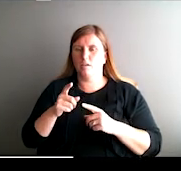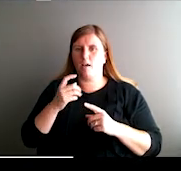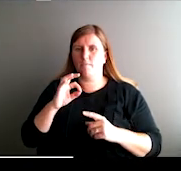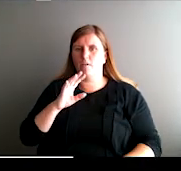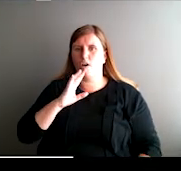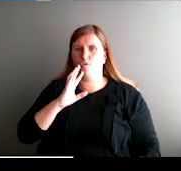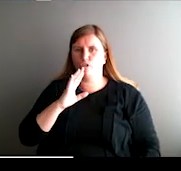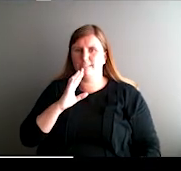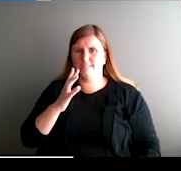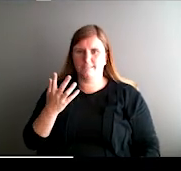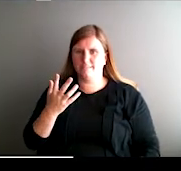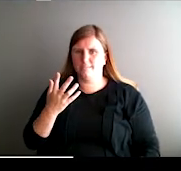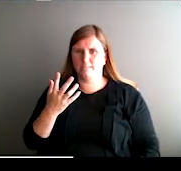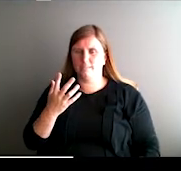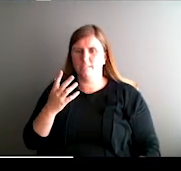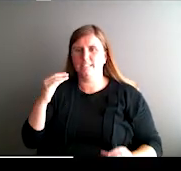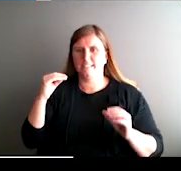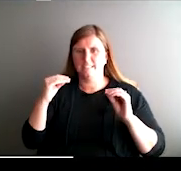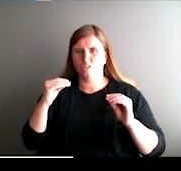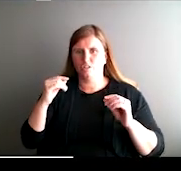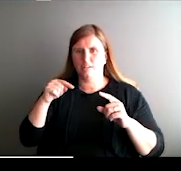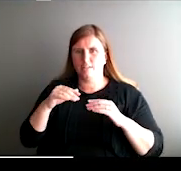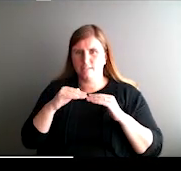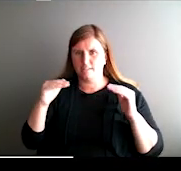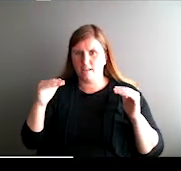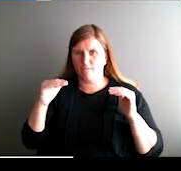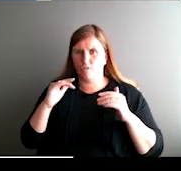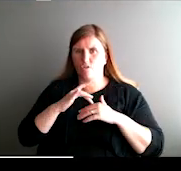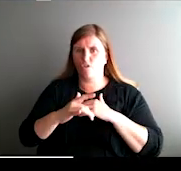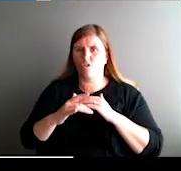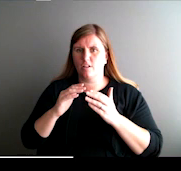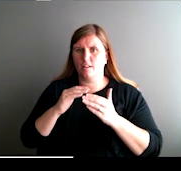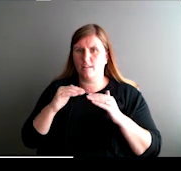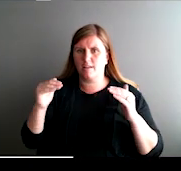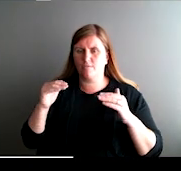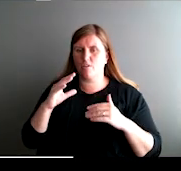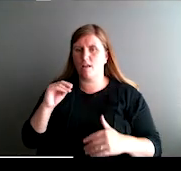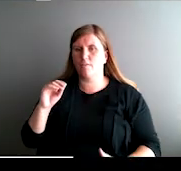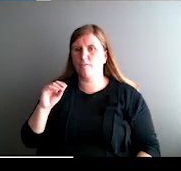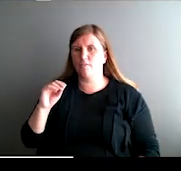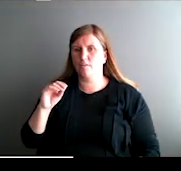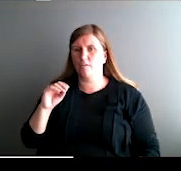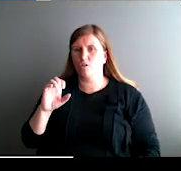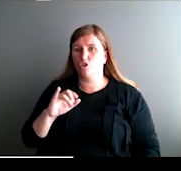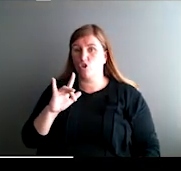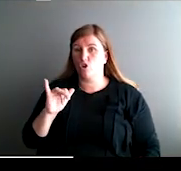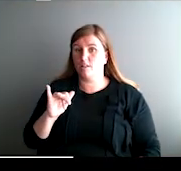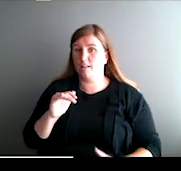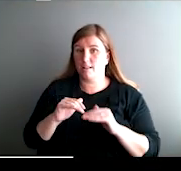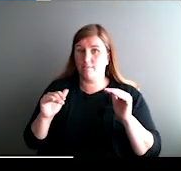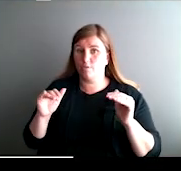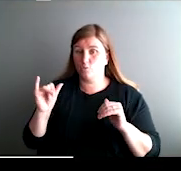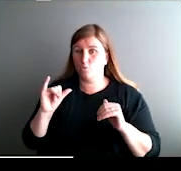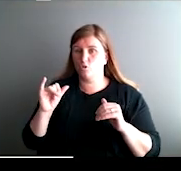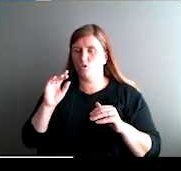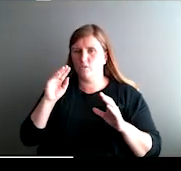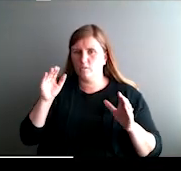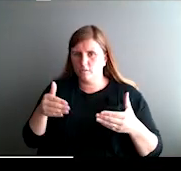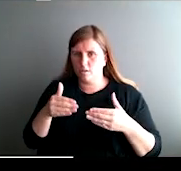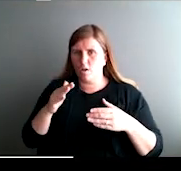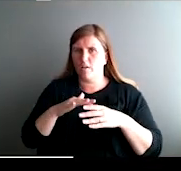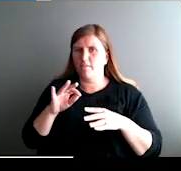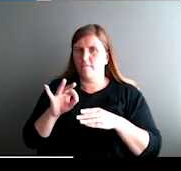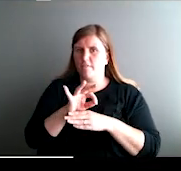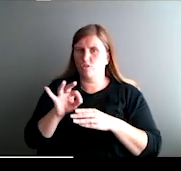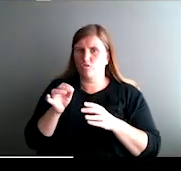utterance. Teaching at this level, at the early level and at the intermediate level, should focus on function of